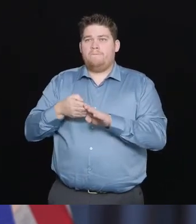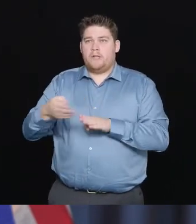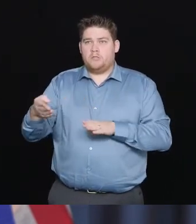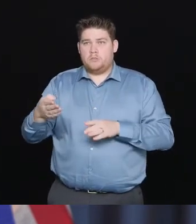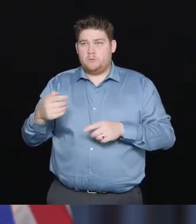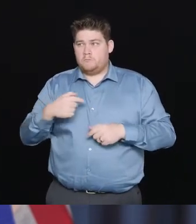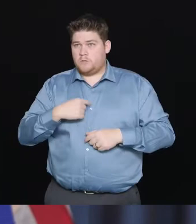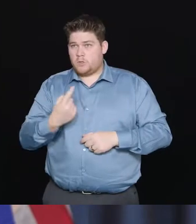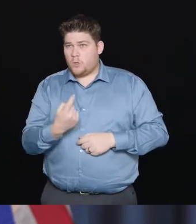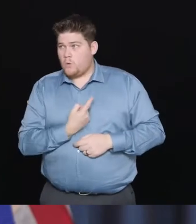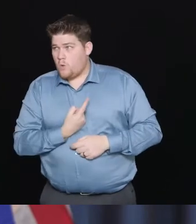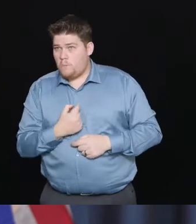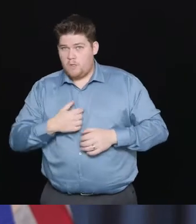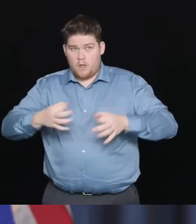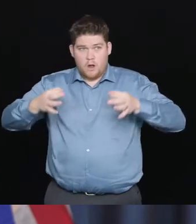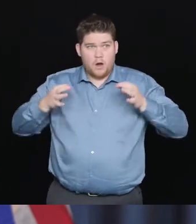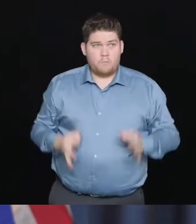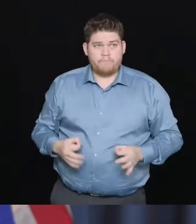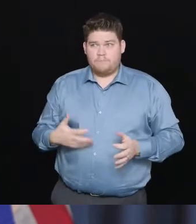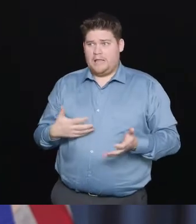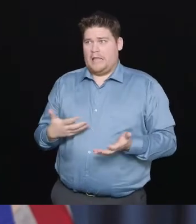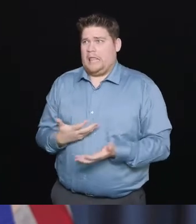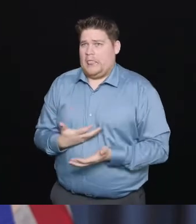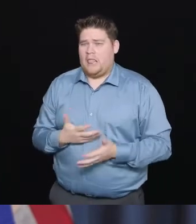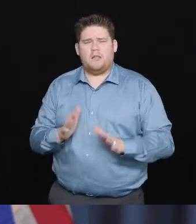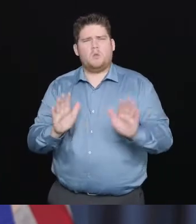Okay, next question is from Nick Eaglin, Vancouver Sun.